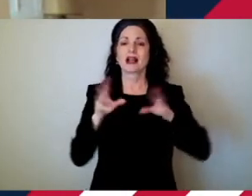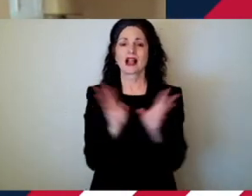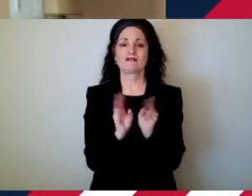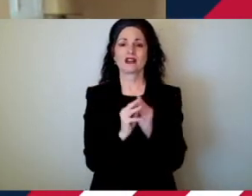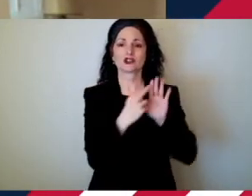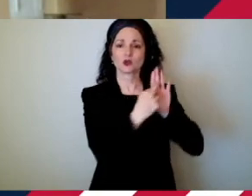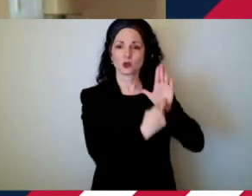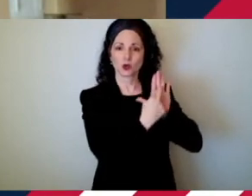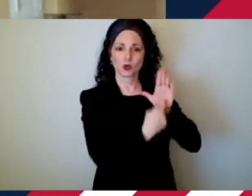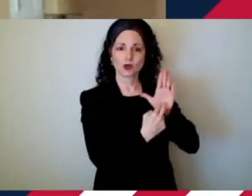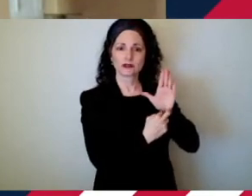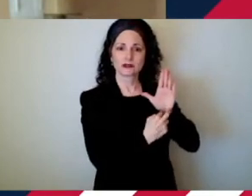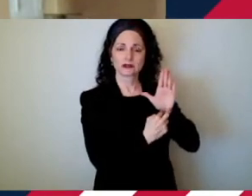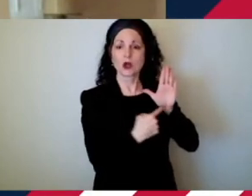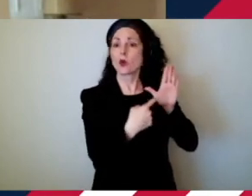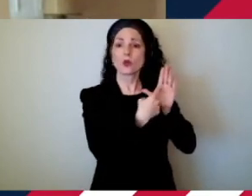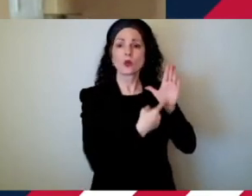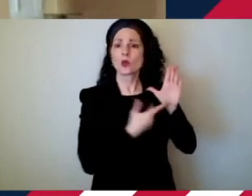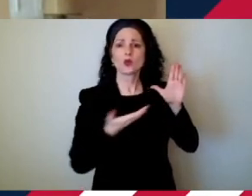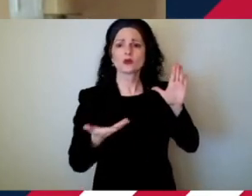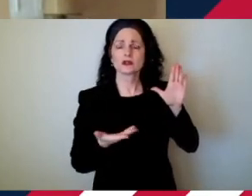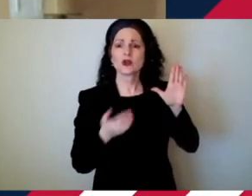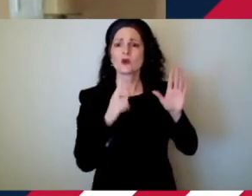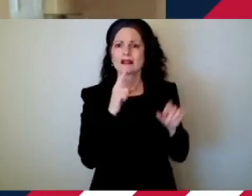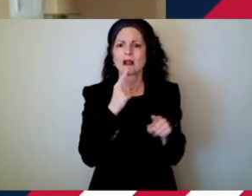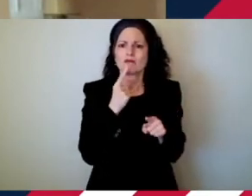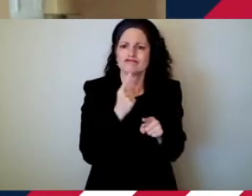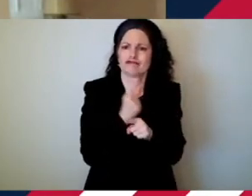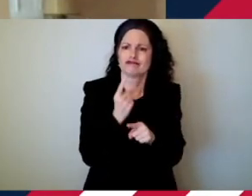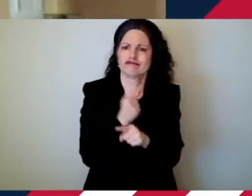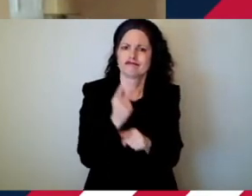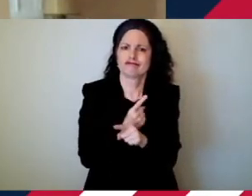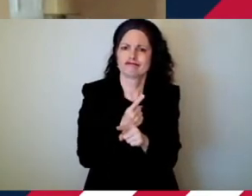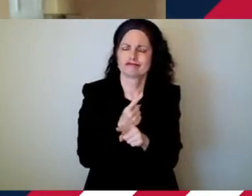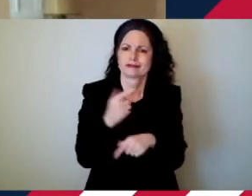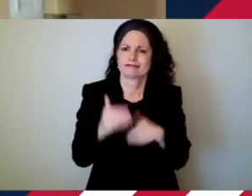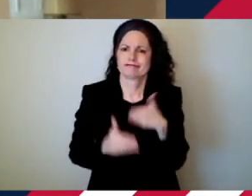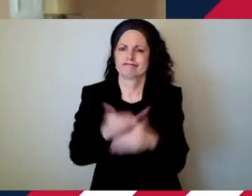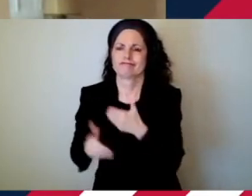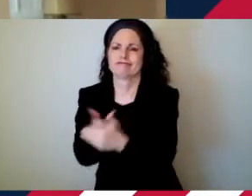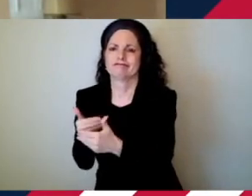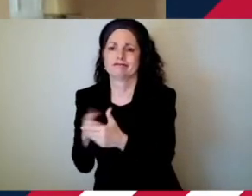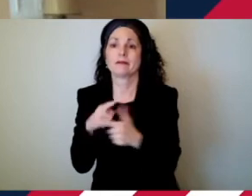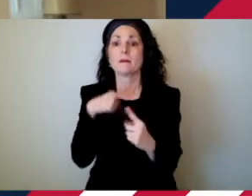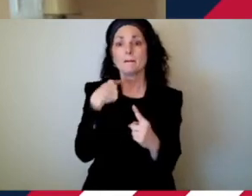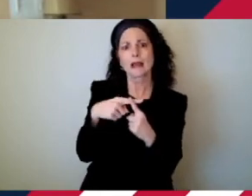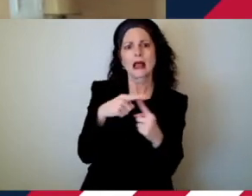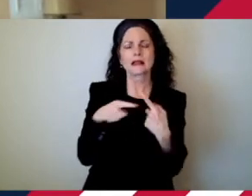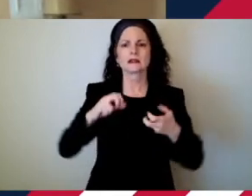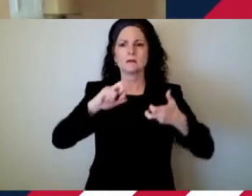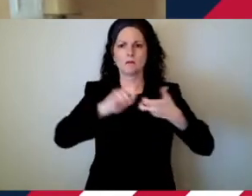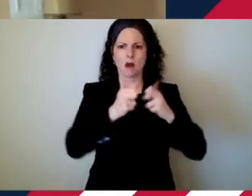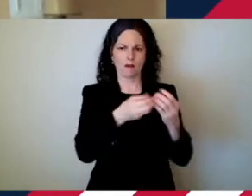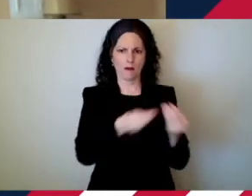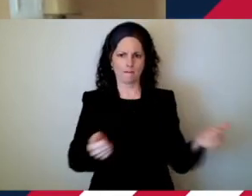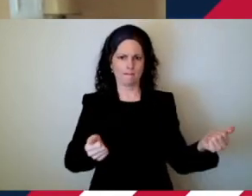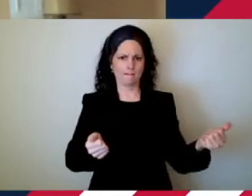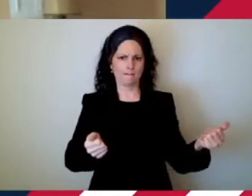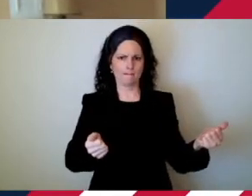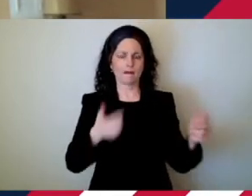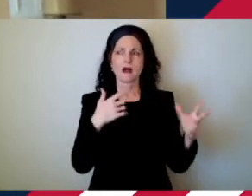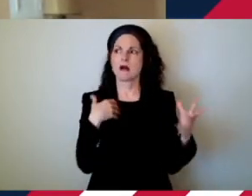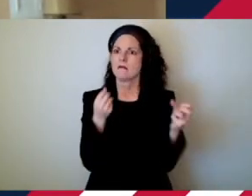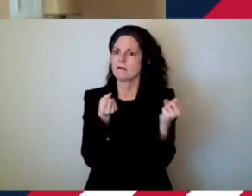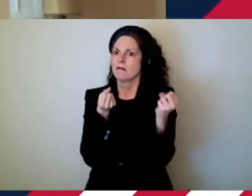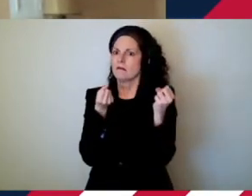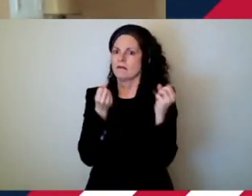reflect practicality and problem solving. Met with the worst public health crisis in a century, the Democratic